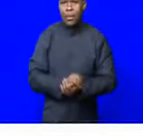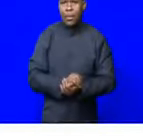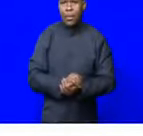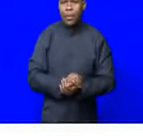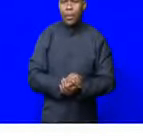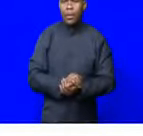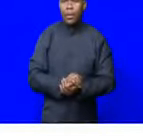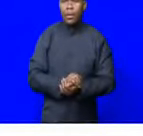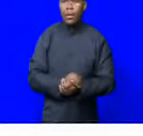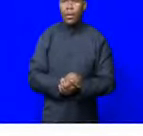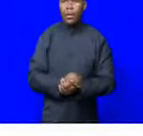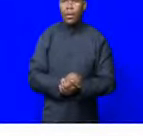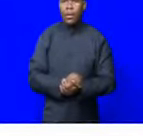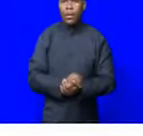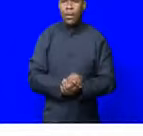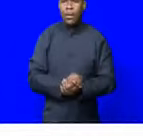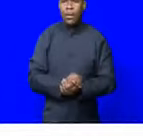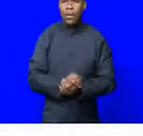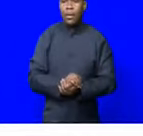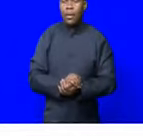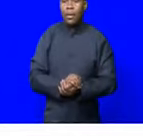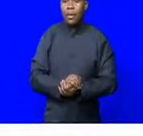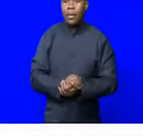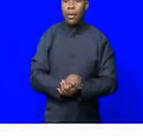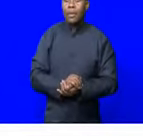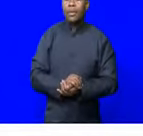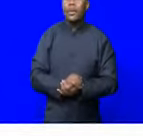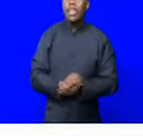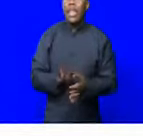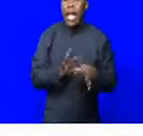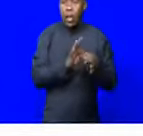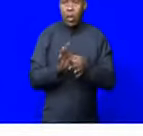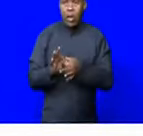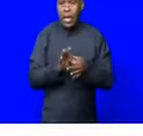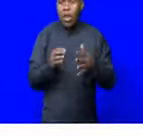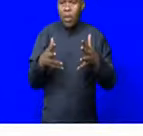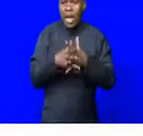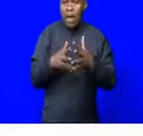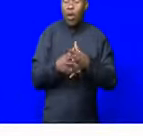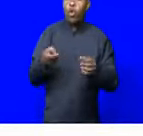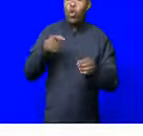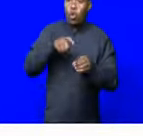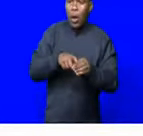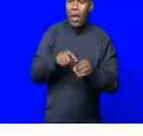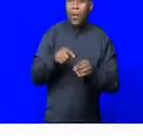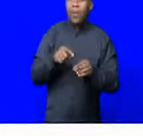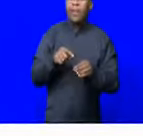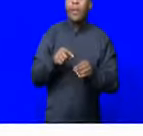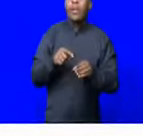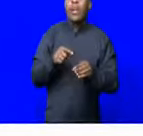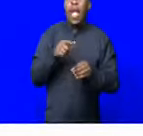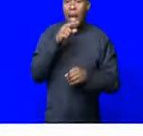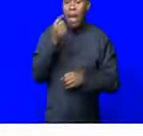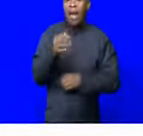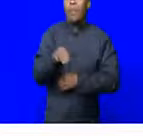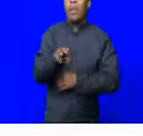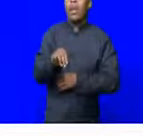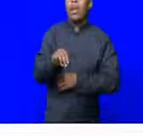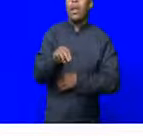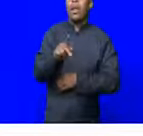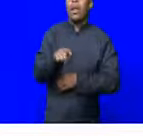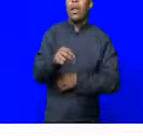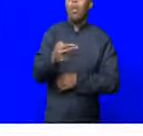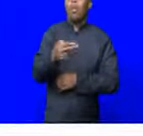chief executive officer for one of the participating organizations, Impumelelo Savings and Credit Cooperative,